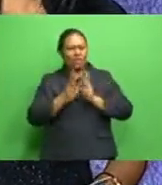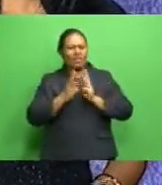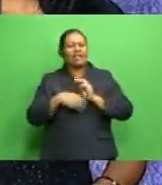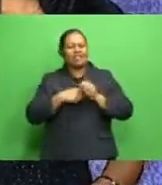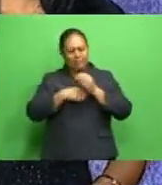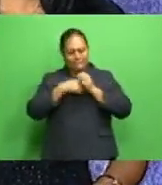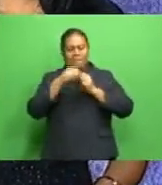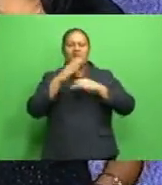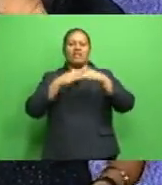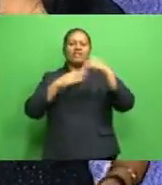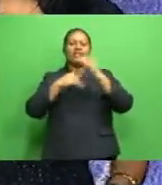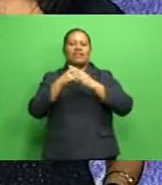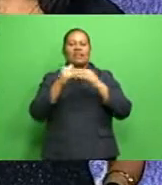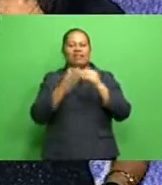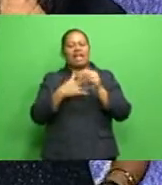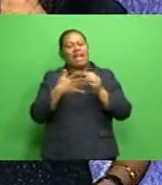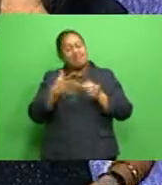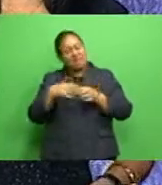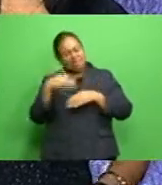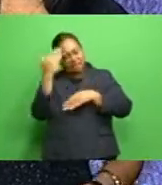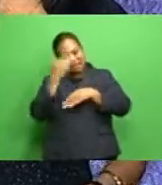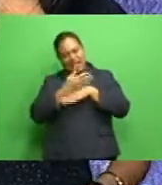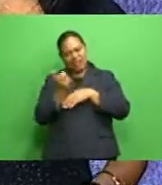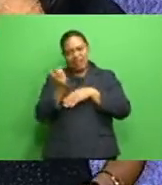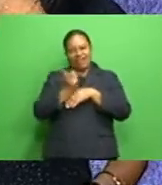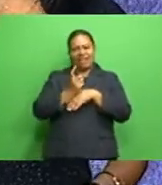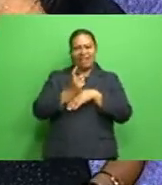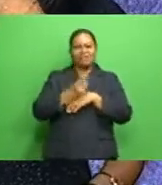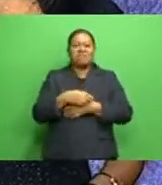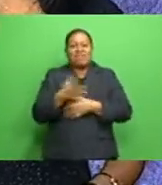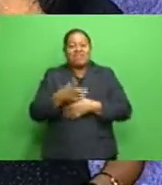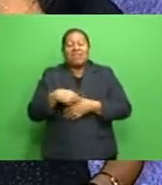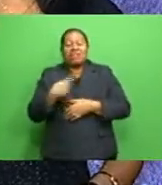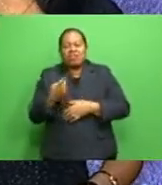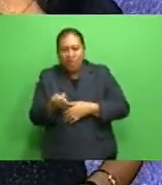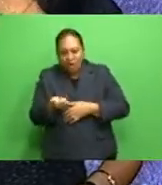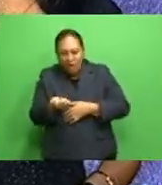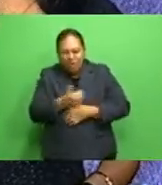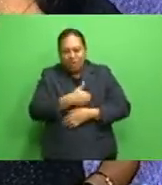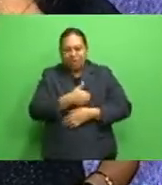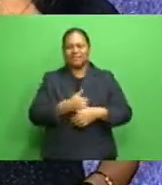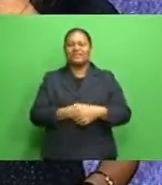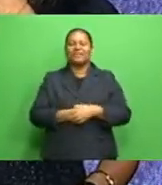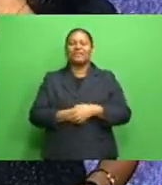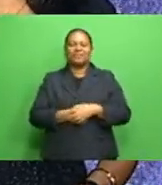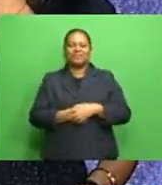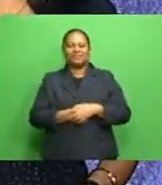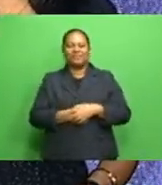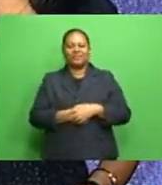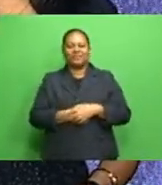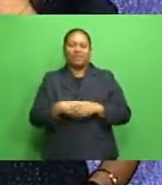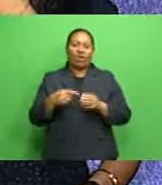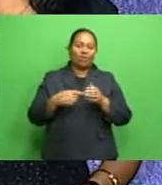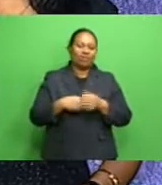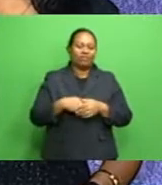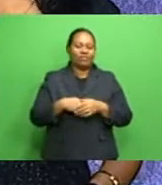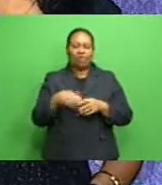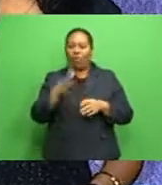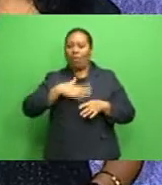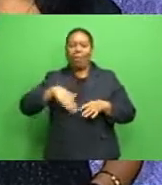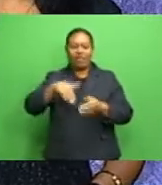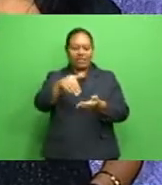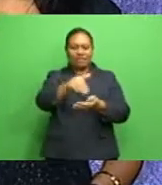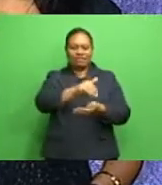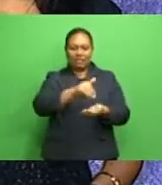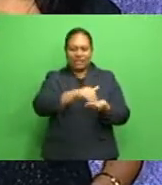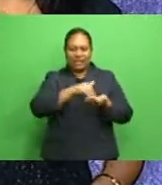and will pay a visit tonight and into early tomorrow morning. Tomorrow's temps, all centers will be cool. The